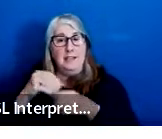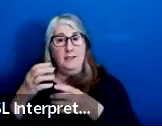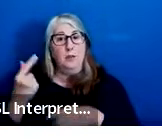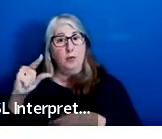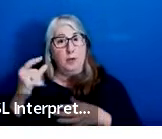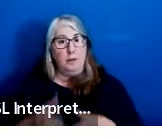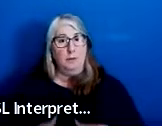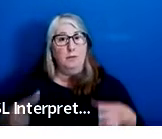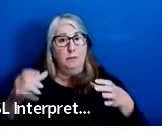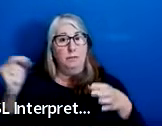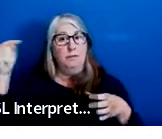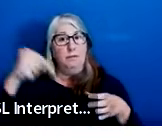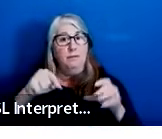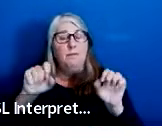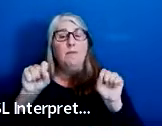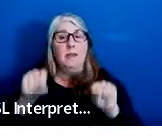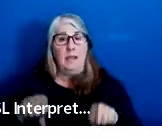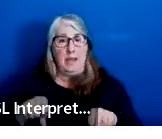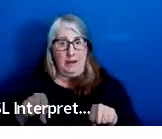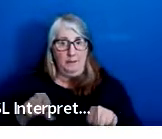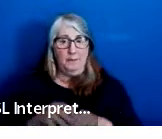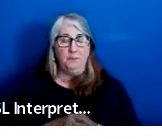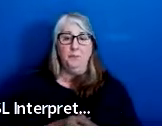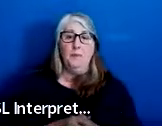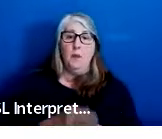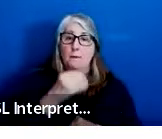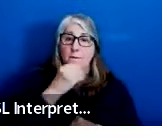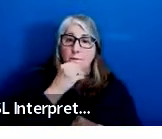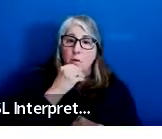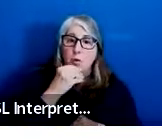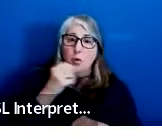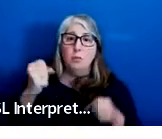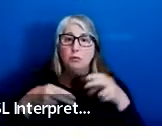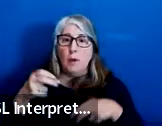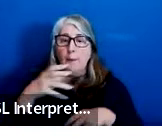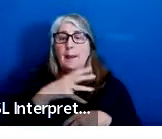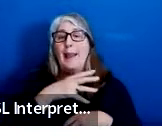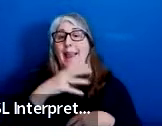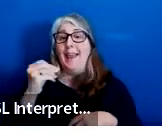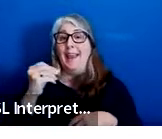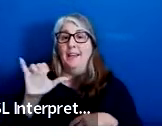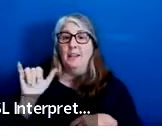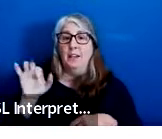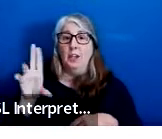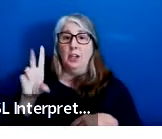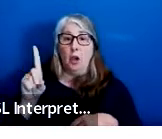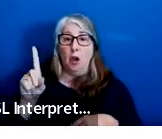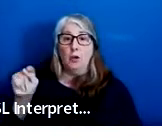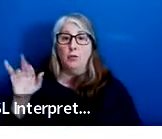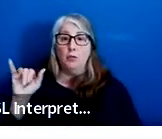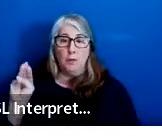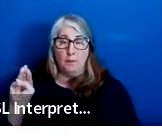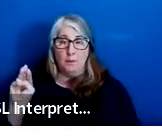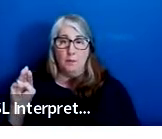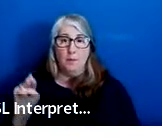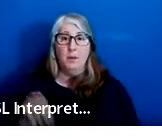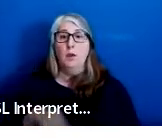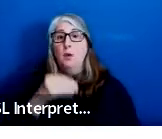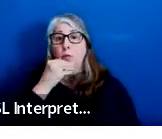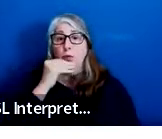material, the bag can contain your food scraps and yard trim, food scraps only, or yard trim